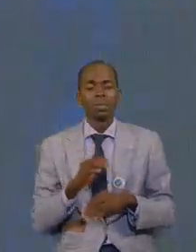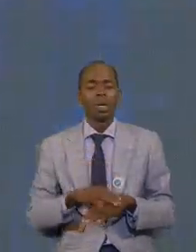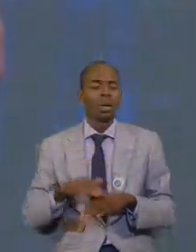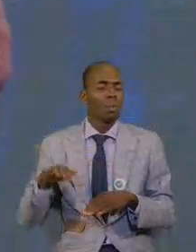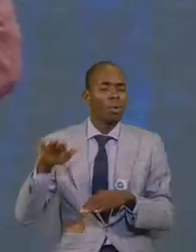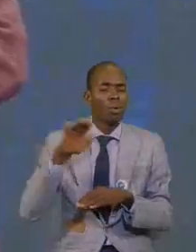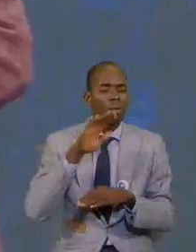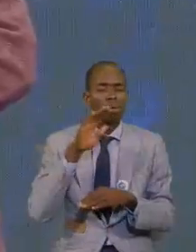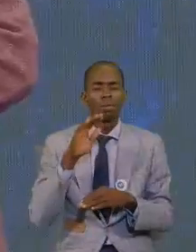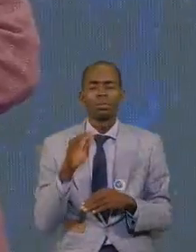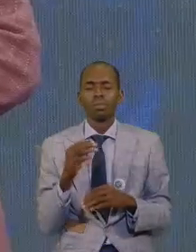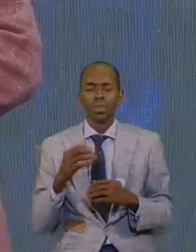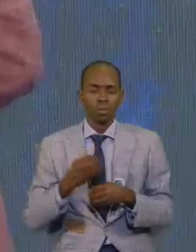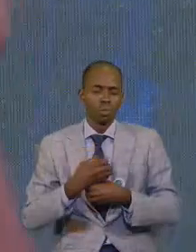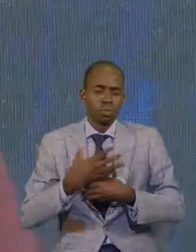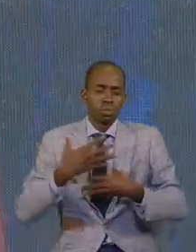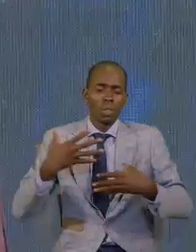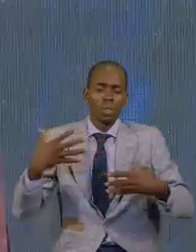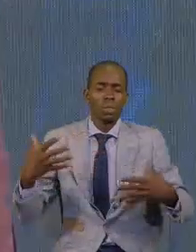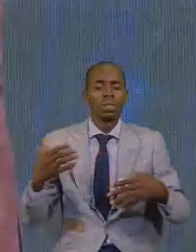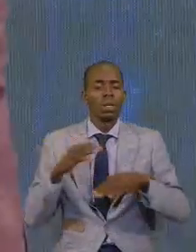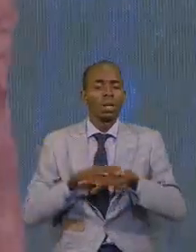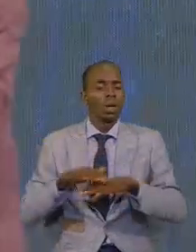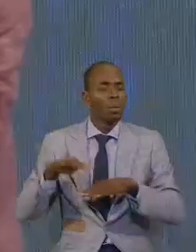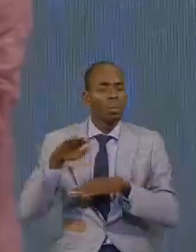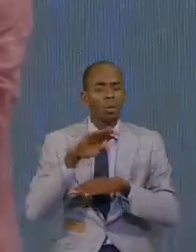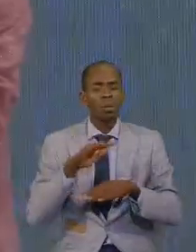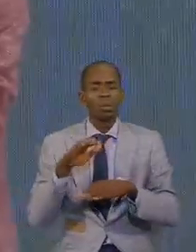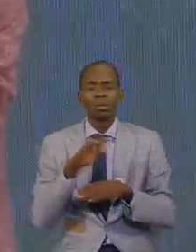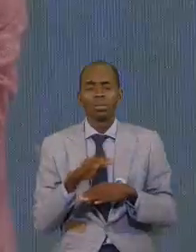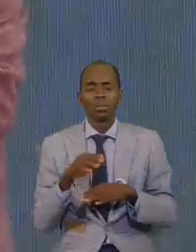above swelling, above prostrate,